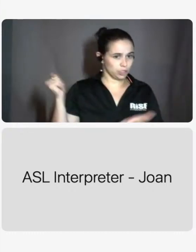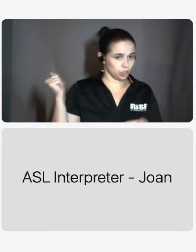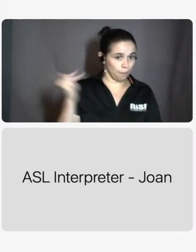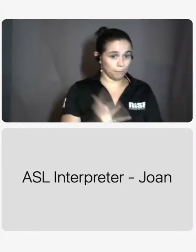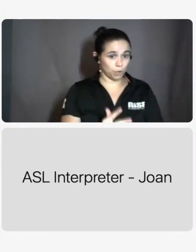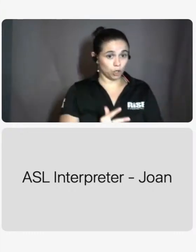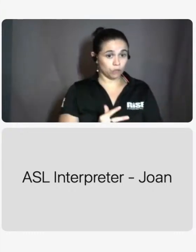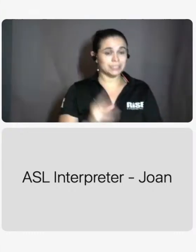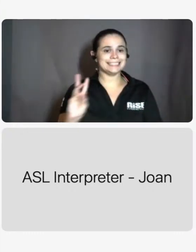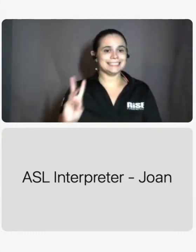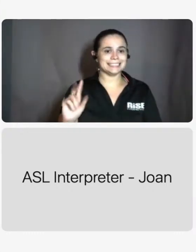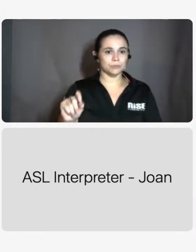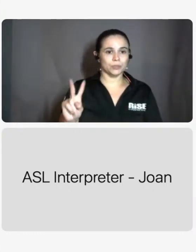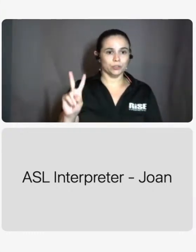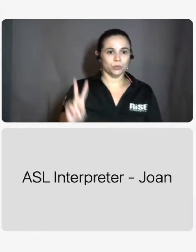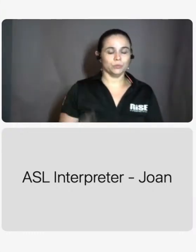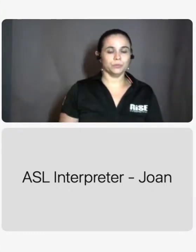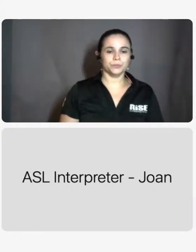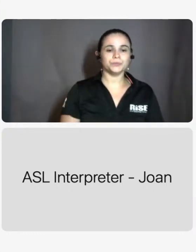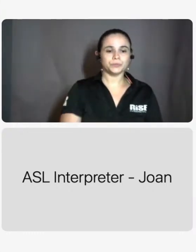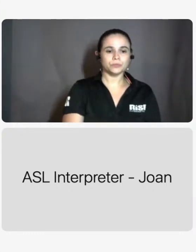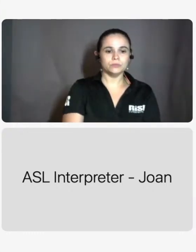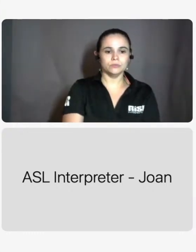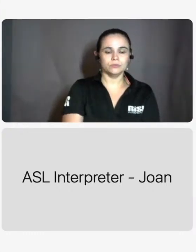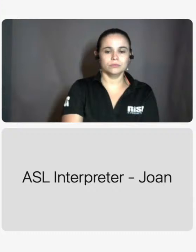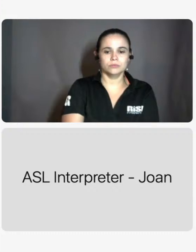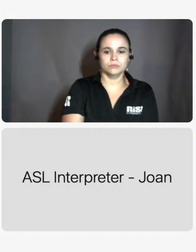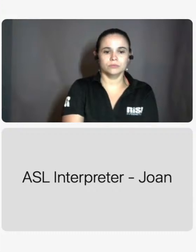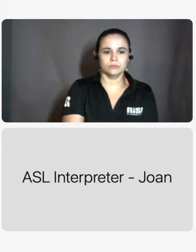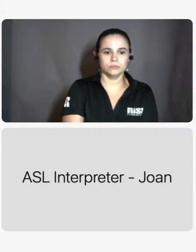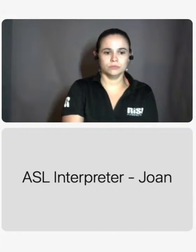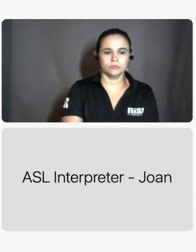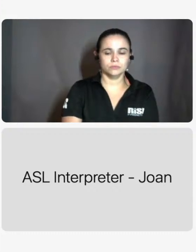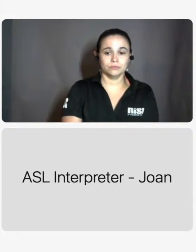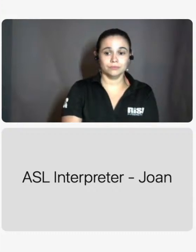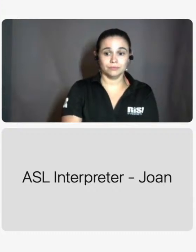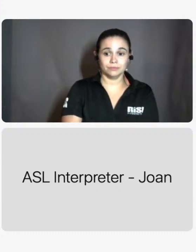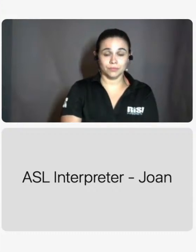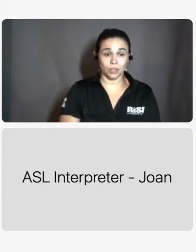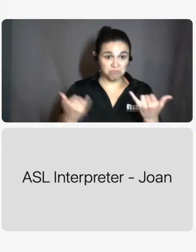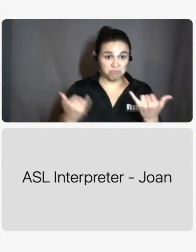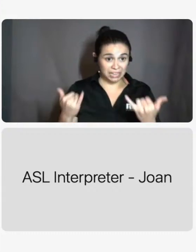At this time, it is 7:21 and we are adjourning this meeting.